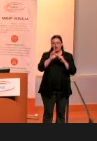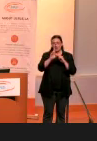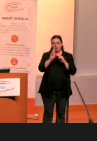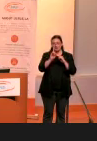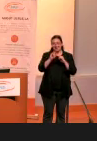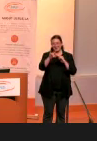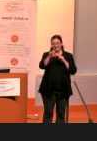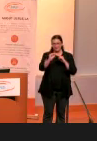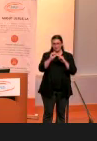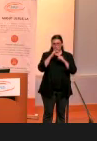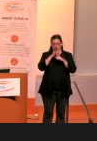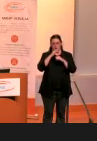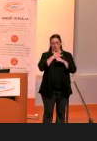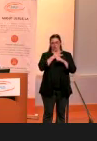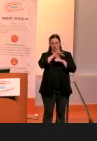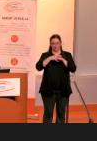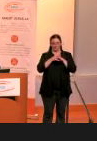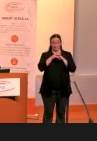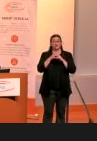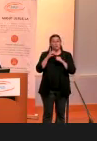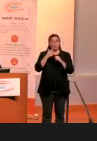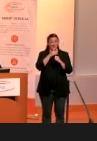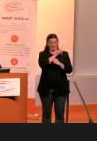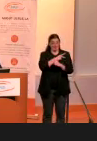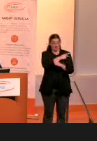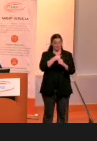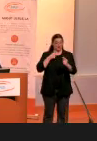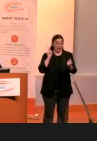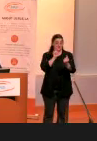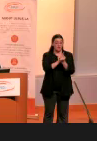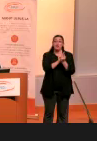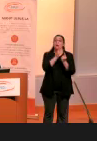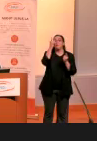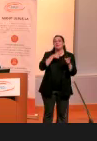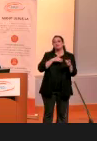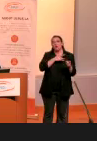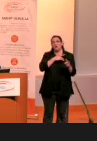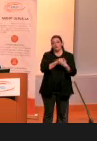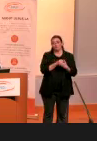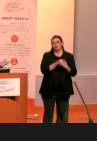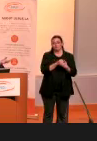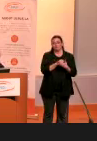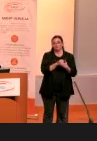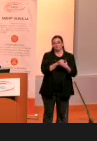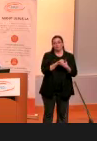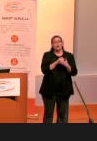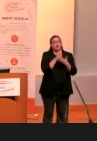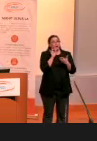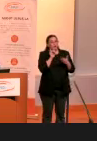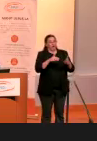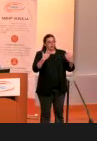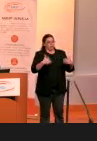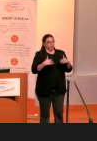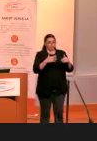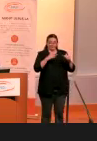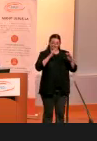time I met her, she had actually come in and had had a heart attack. And I think that that was really a